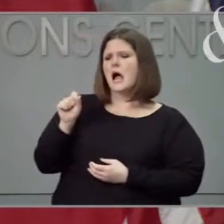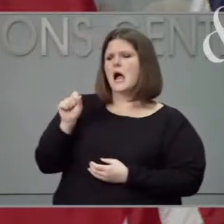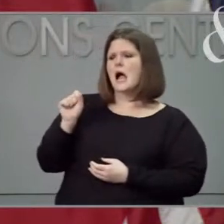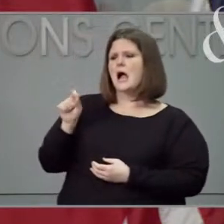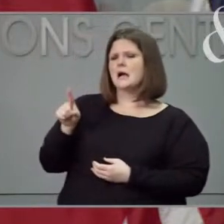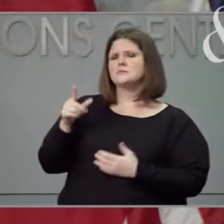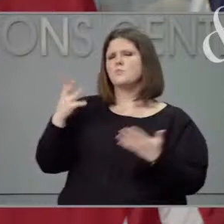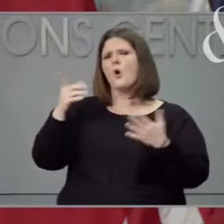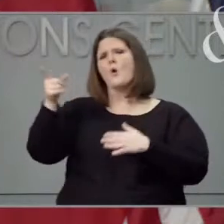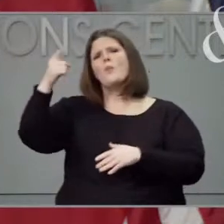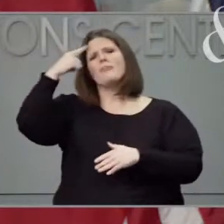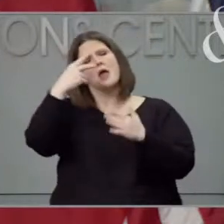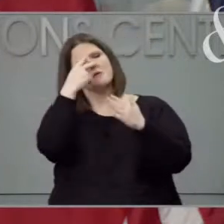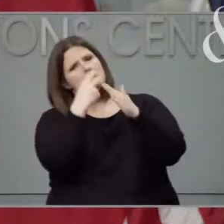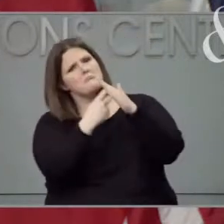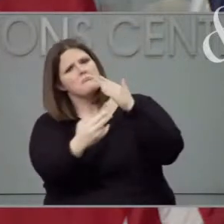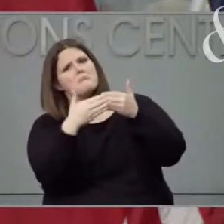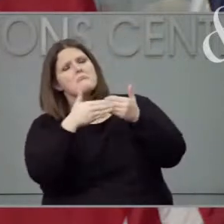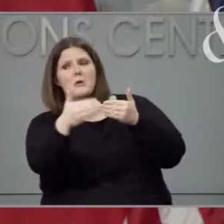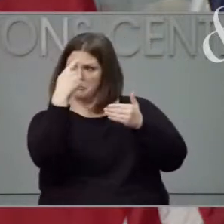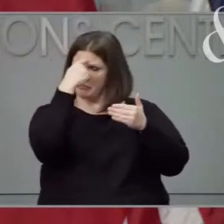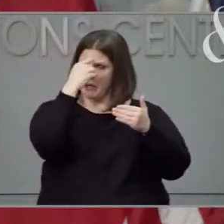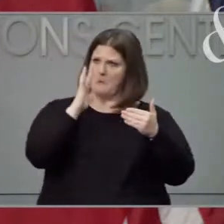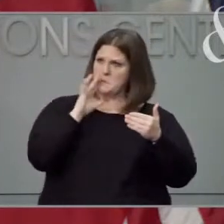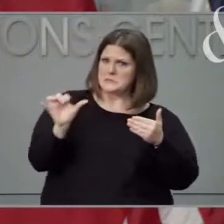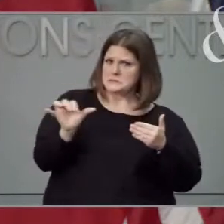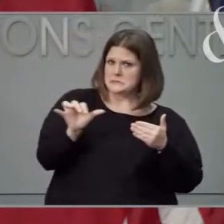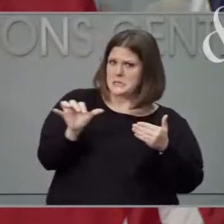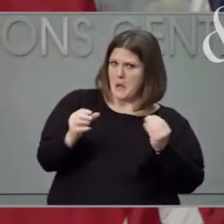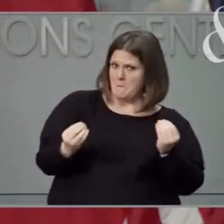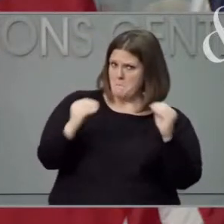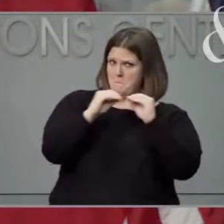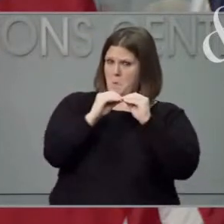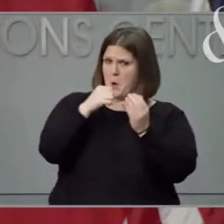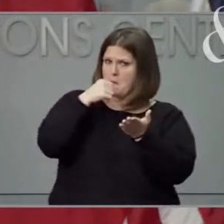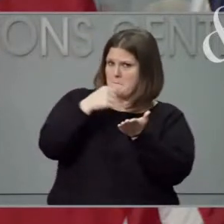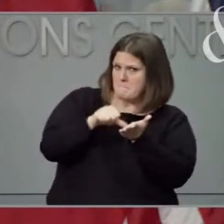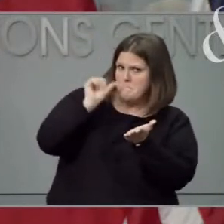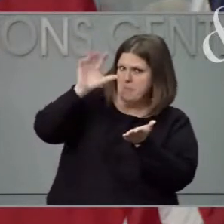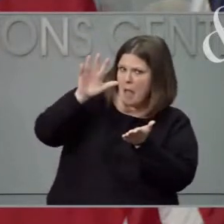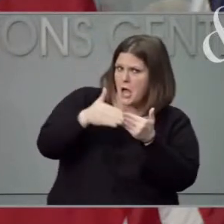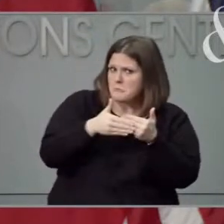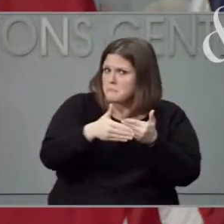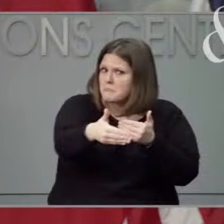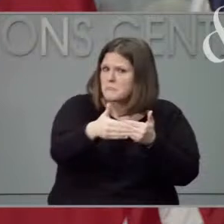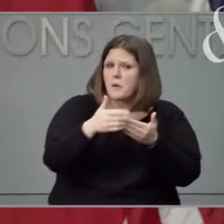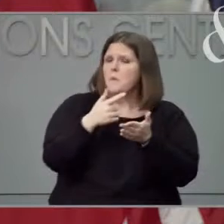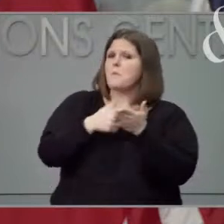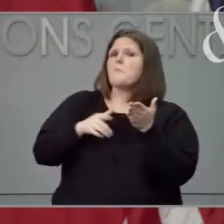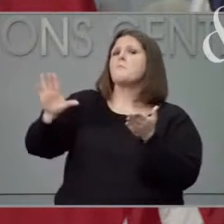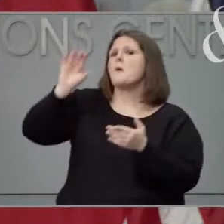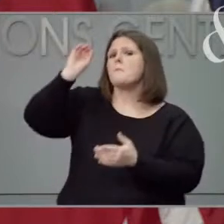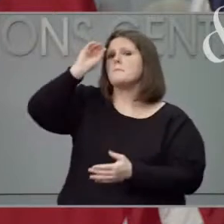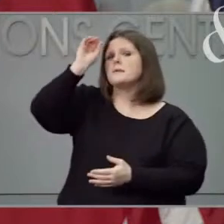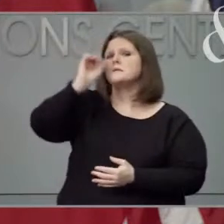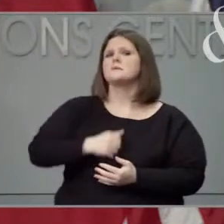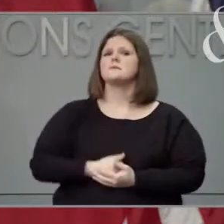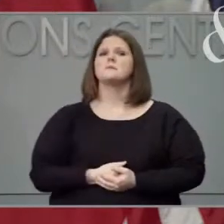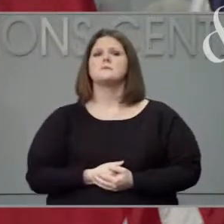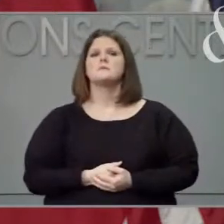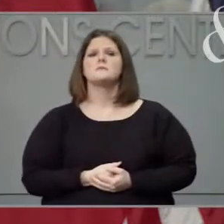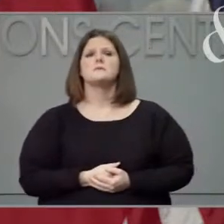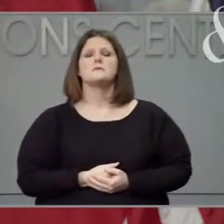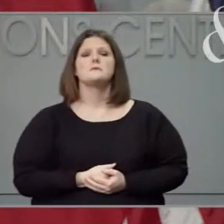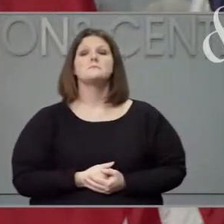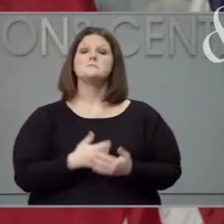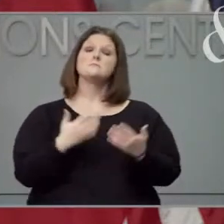for the future? Is this going to be the way we may see more participation in that, or how do you feel about that?